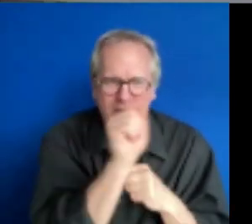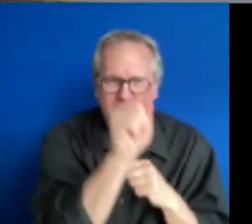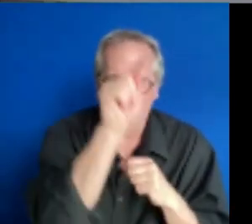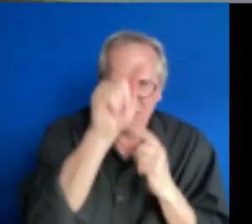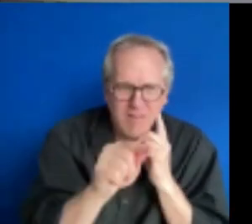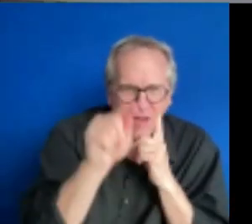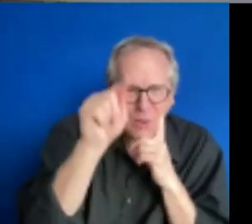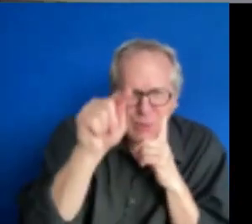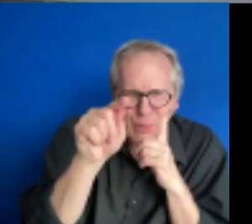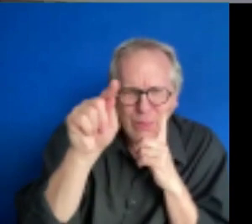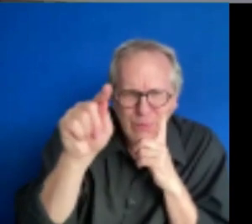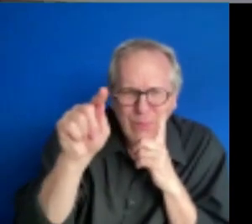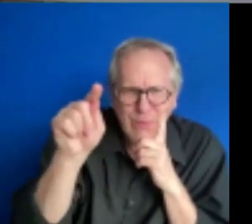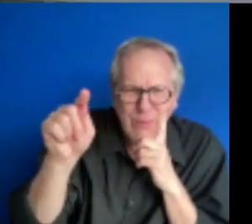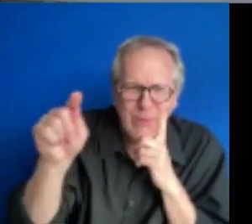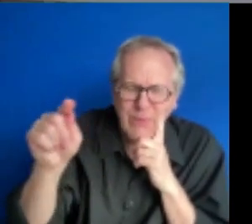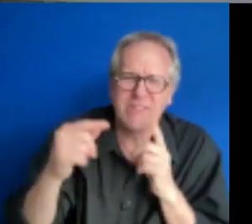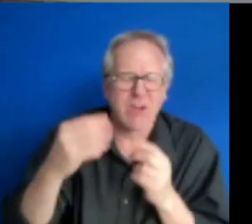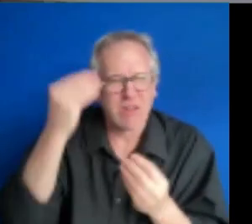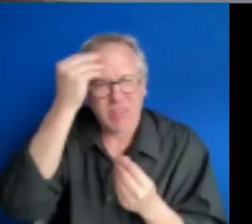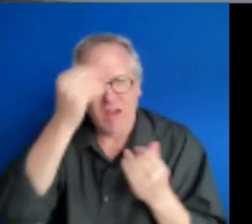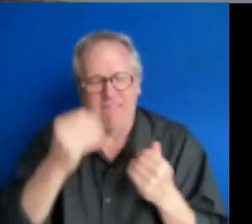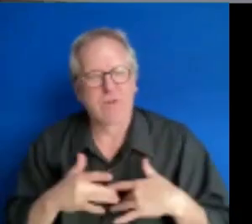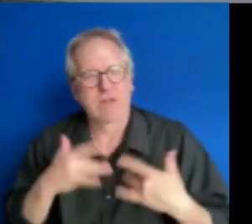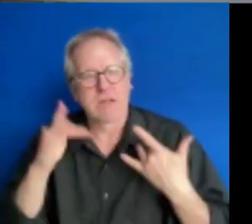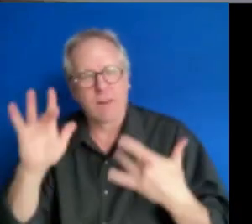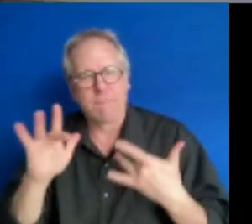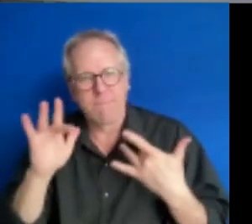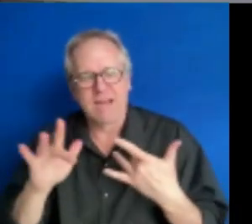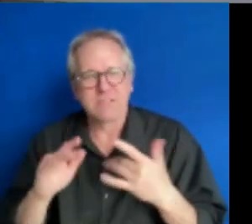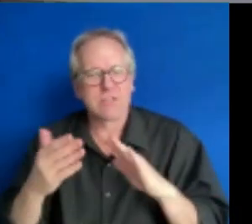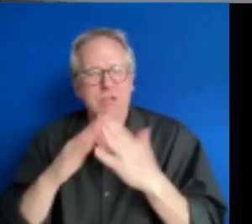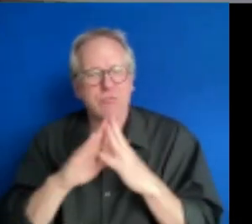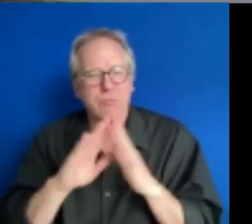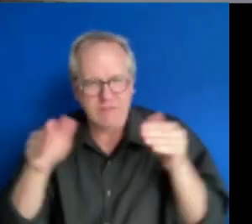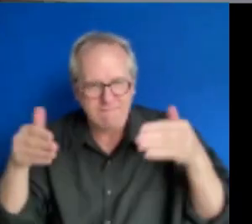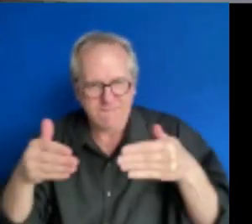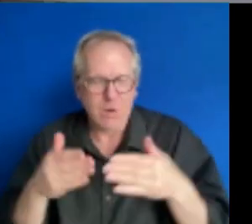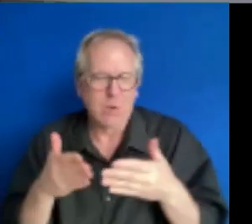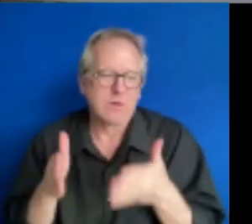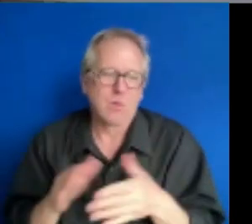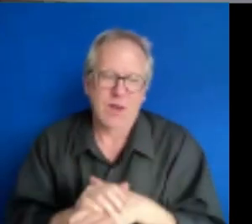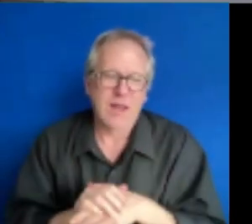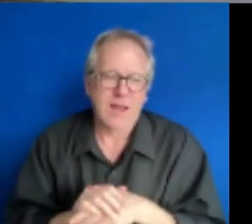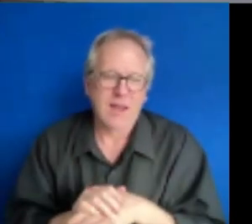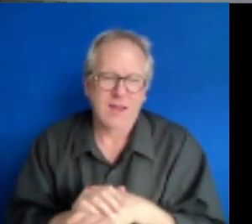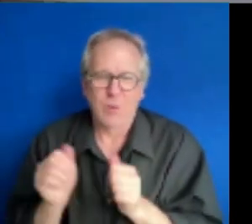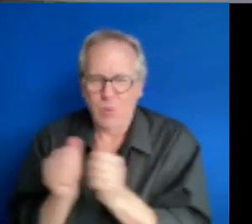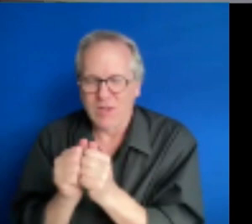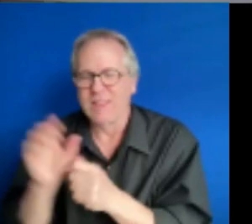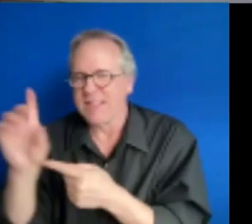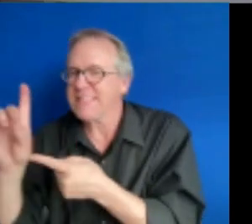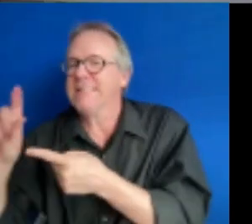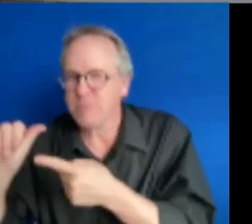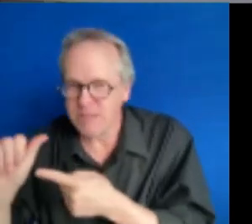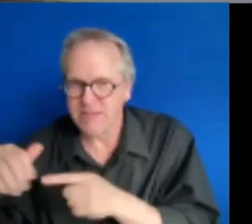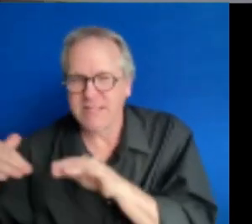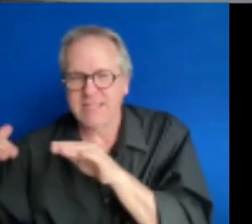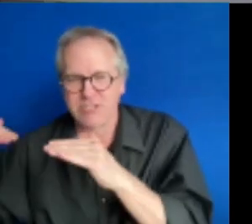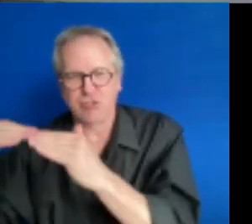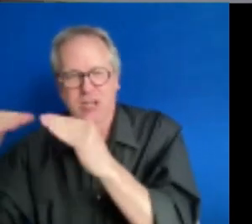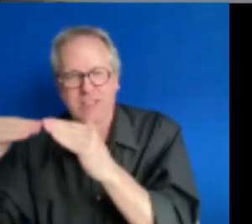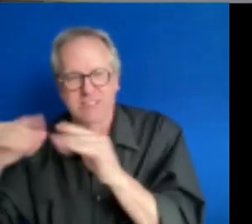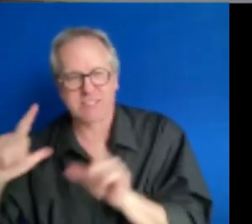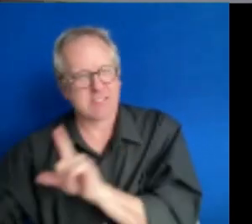these topics in a thoughtful, compassionate, community-centered way with a disability justice lens. So I think